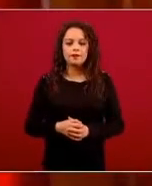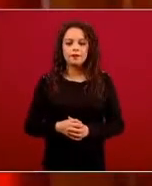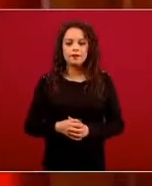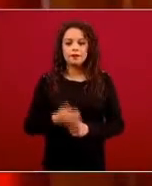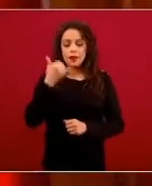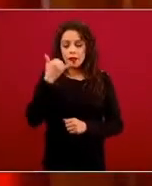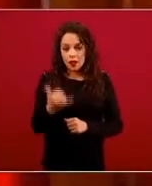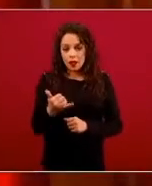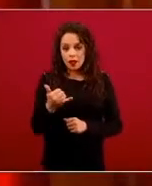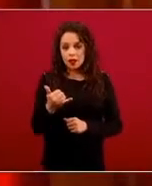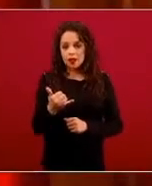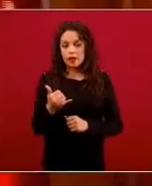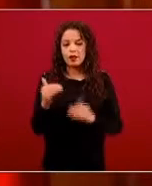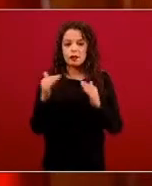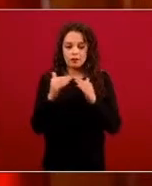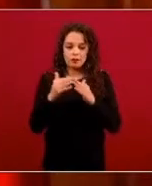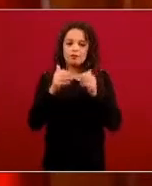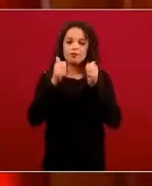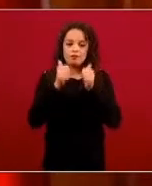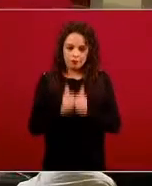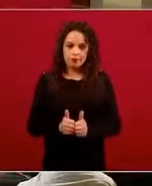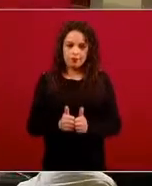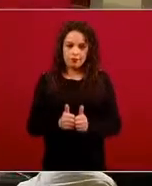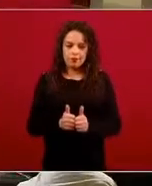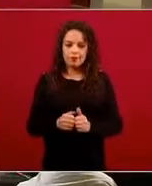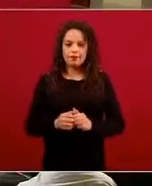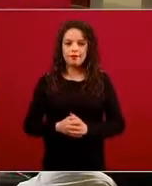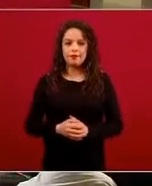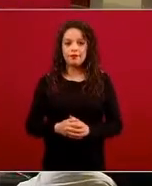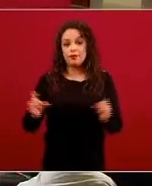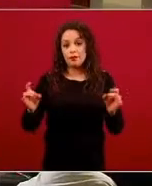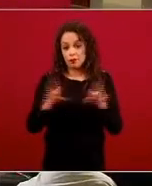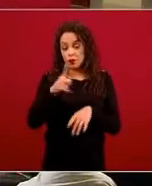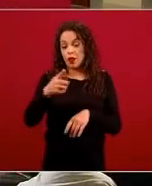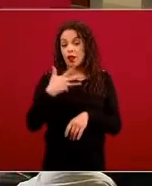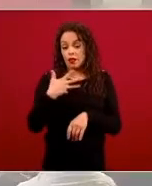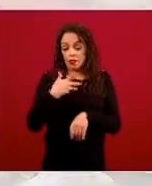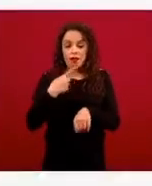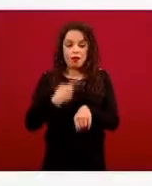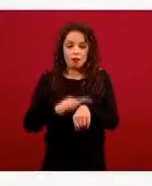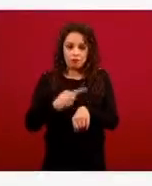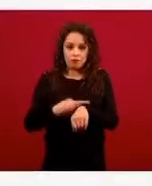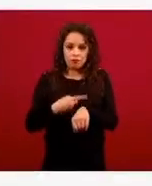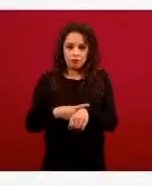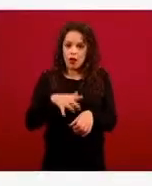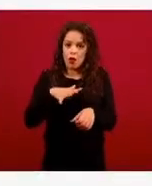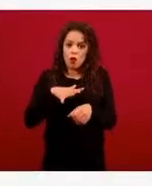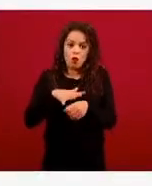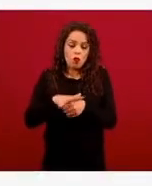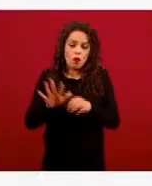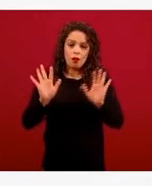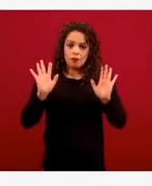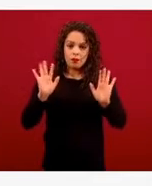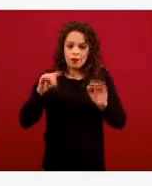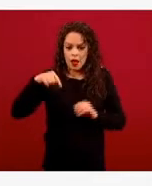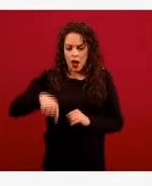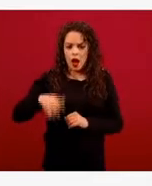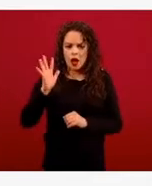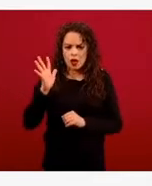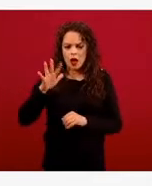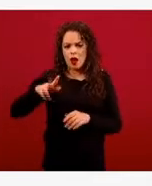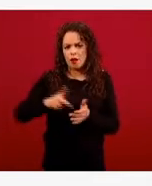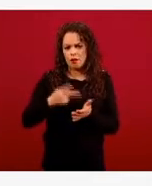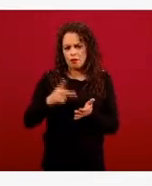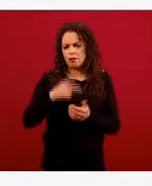and that was the direct, simple information that we were getting across. We were saying, if you're